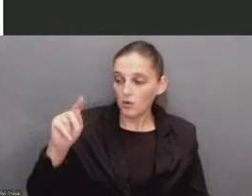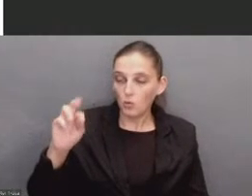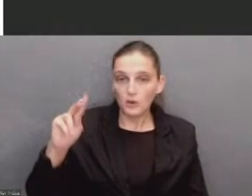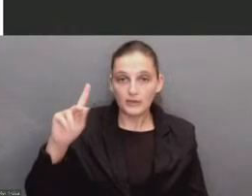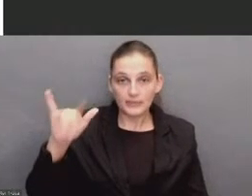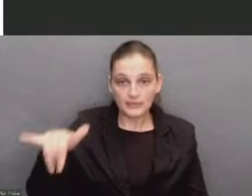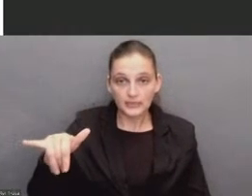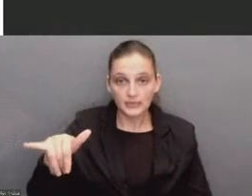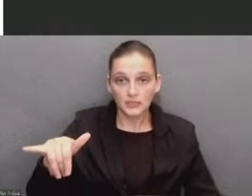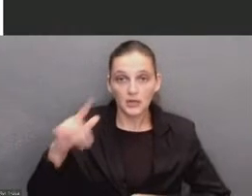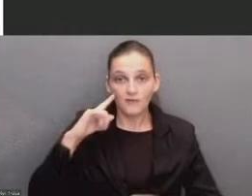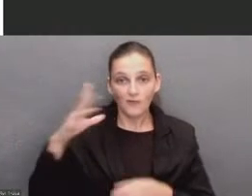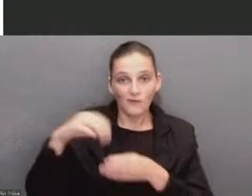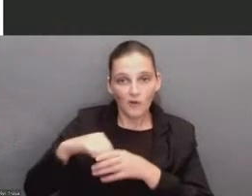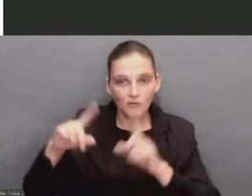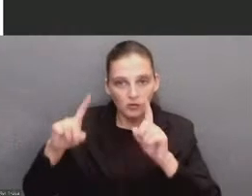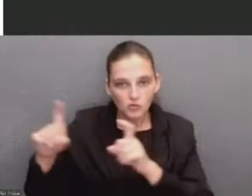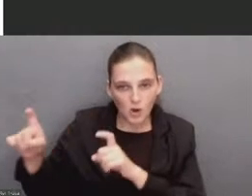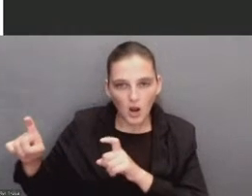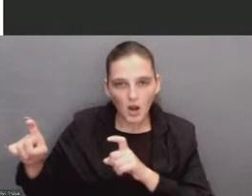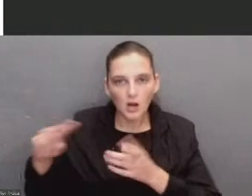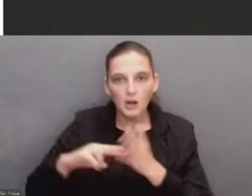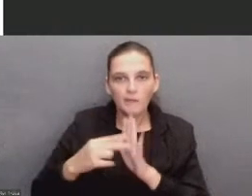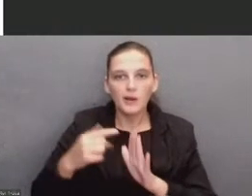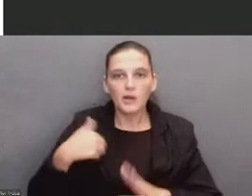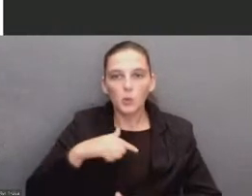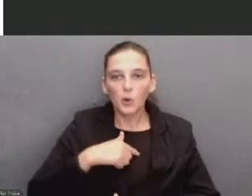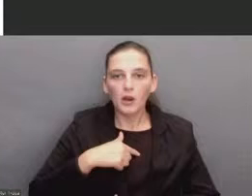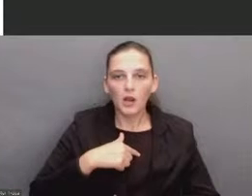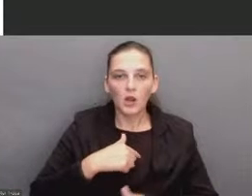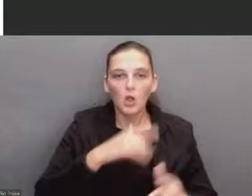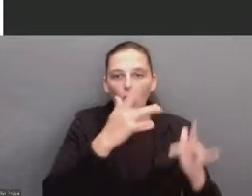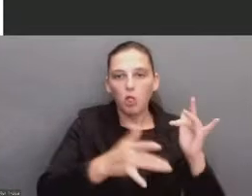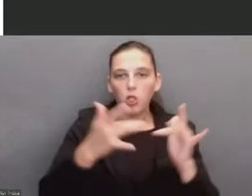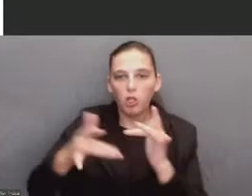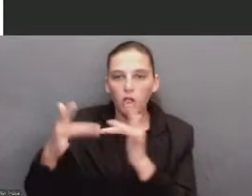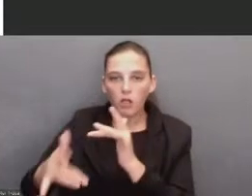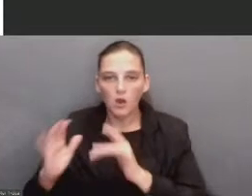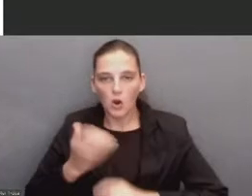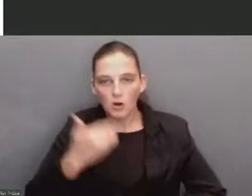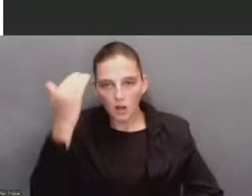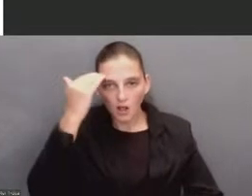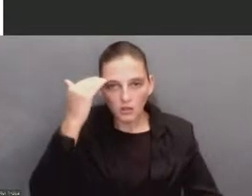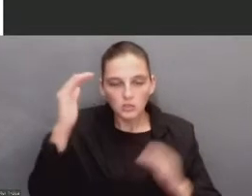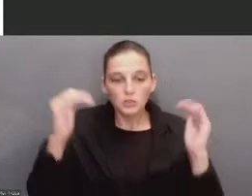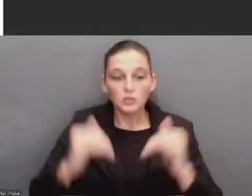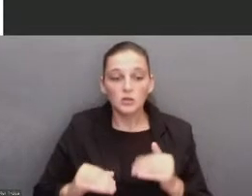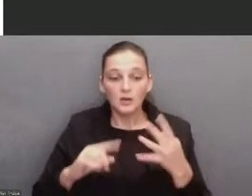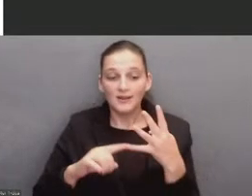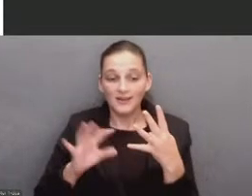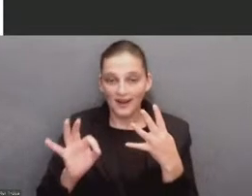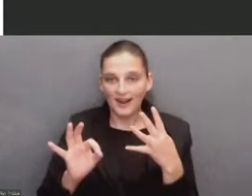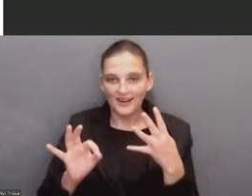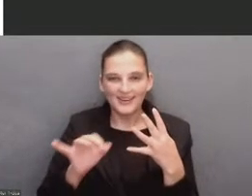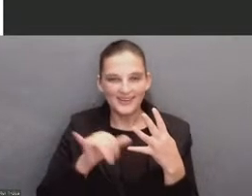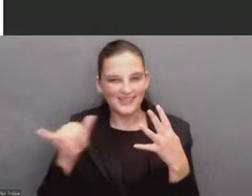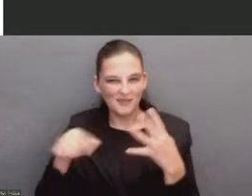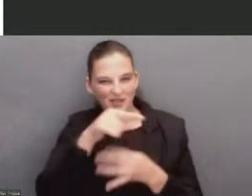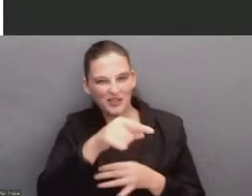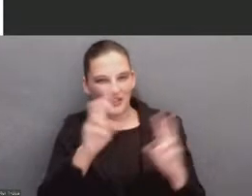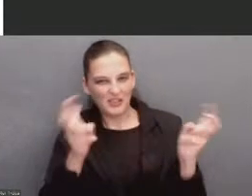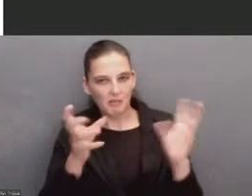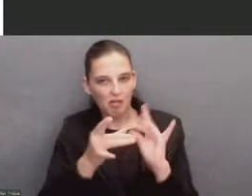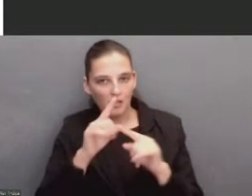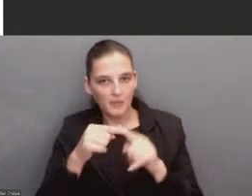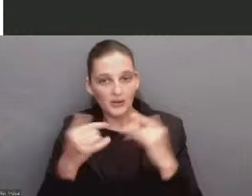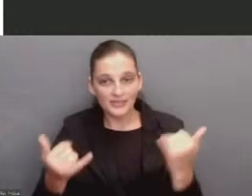of the effectiveness of these interventions. And then statement 9, again, a theme that we've heard about today, talks about what we've